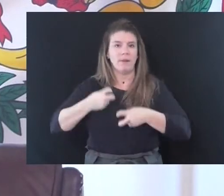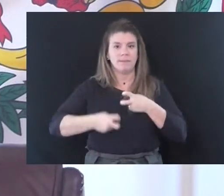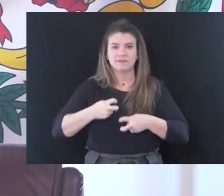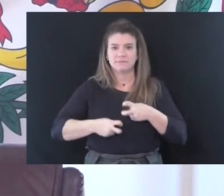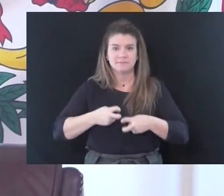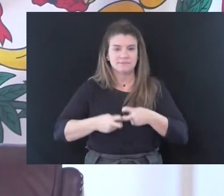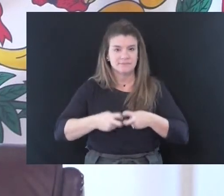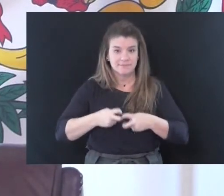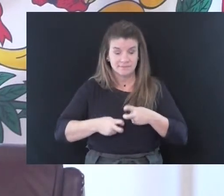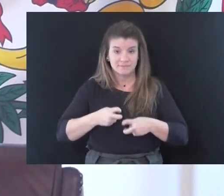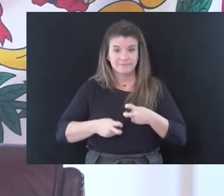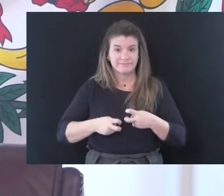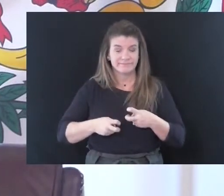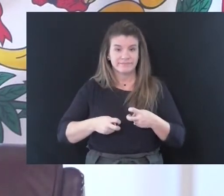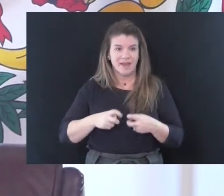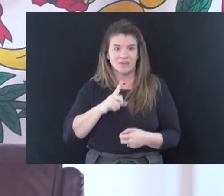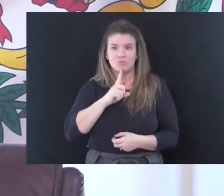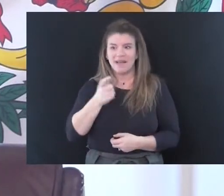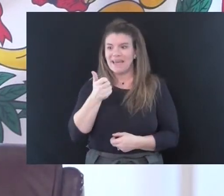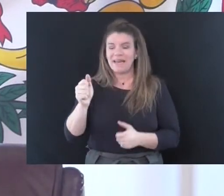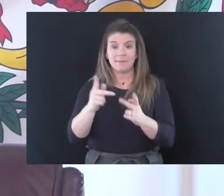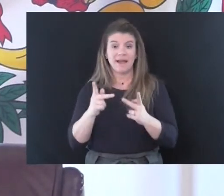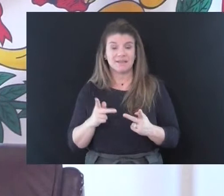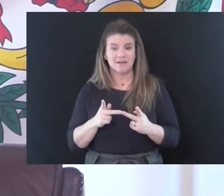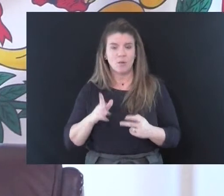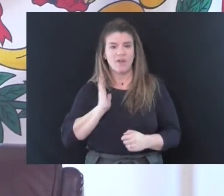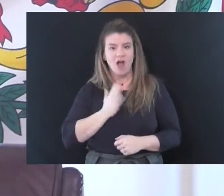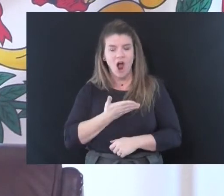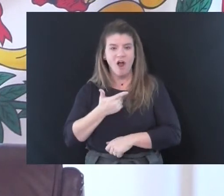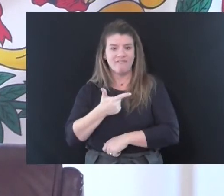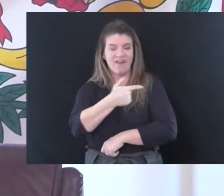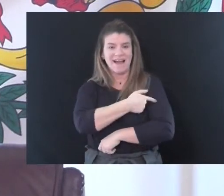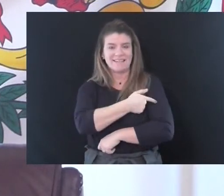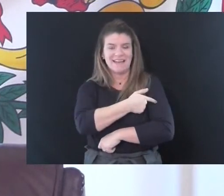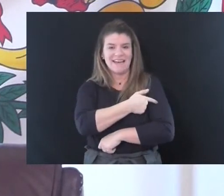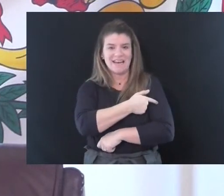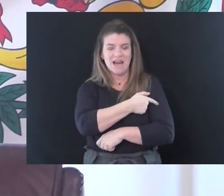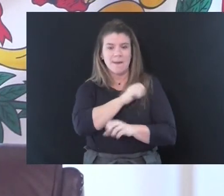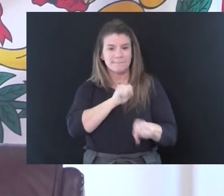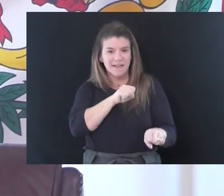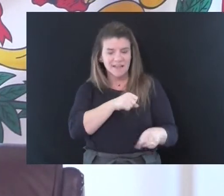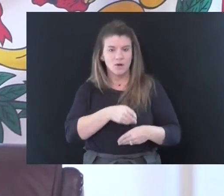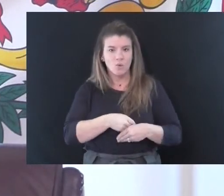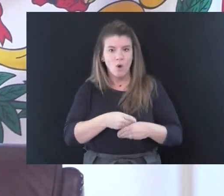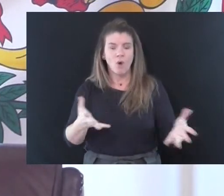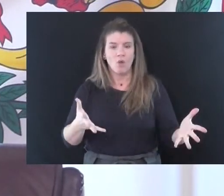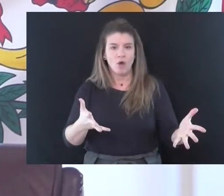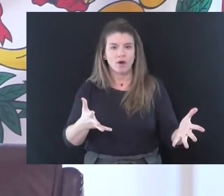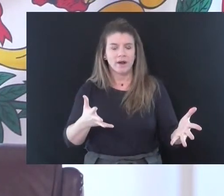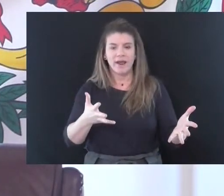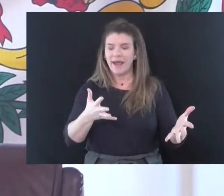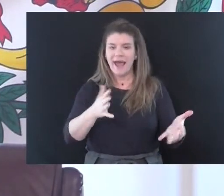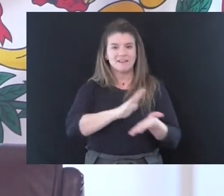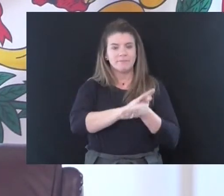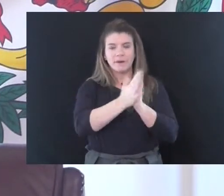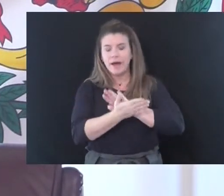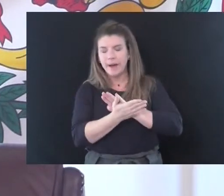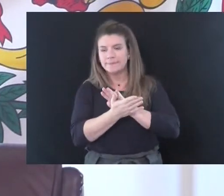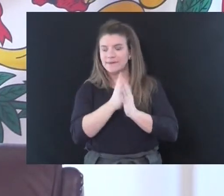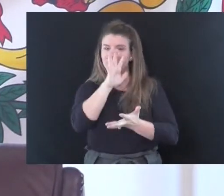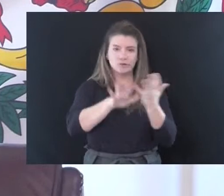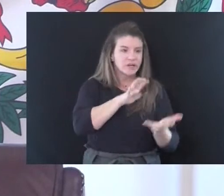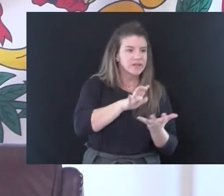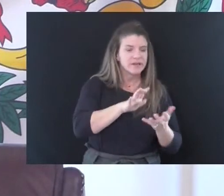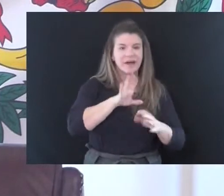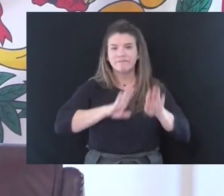as here or anywhere, with our vaccine rollout. leading to confusion and